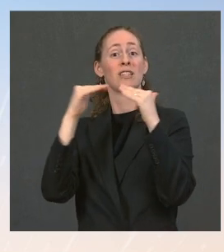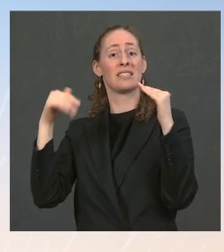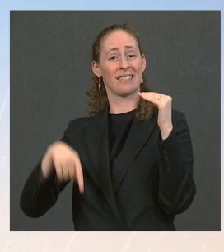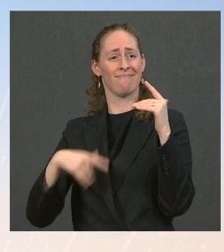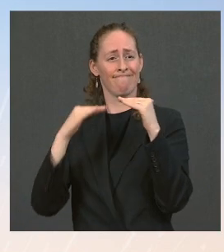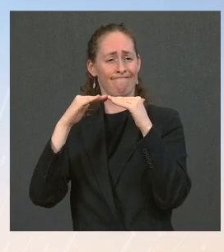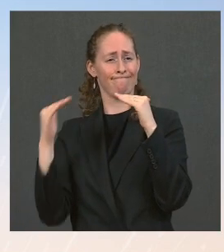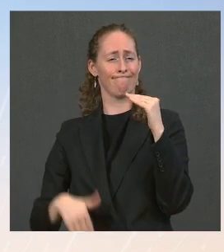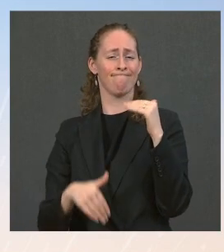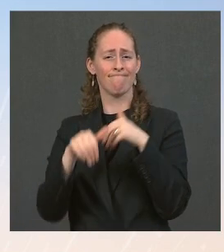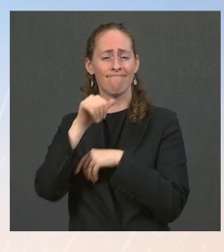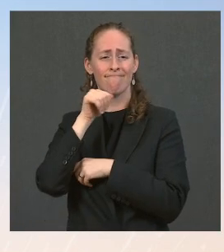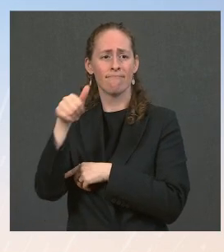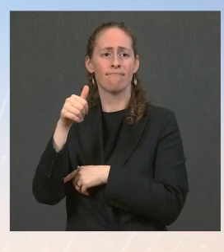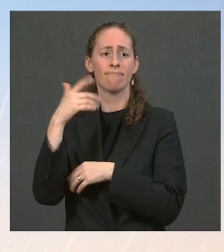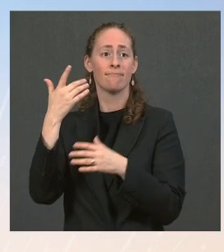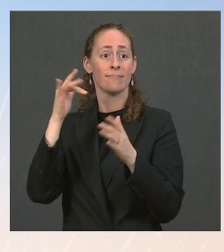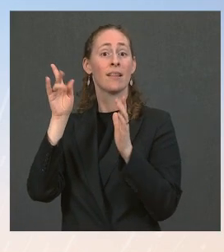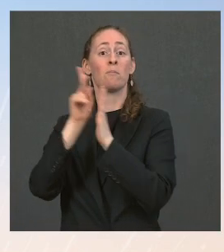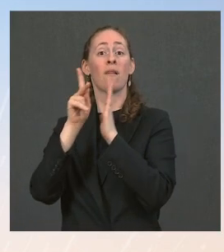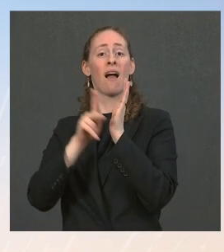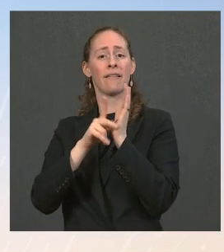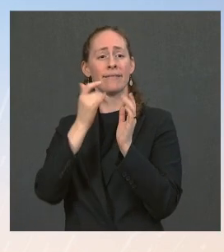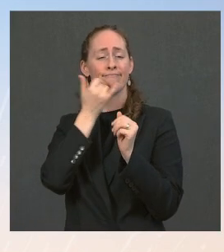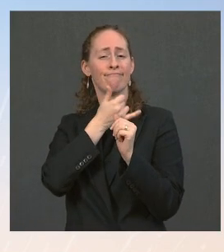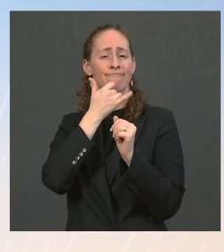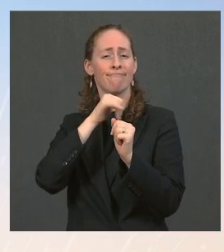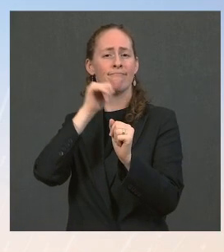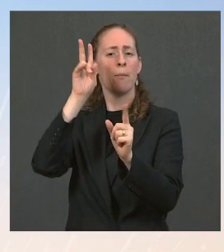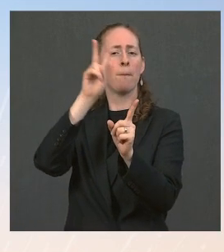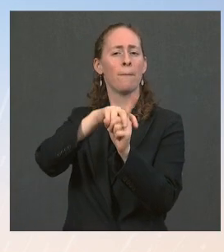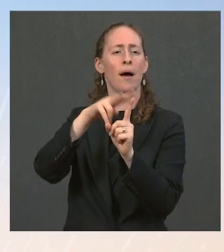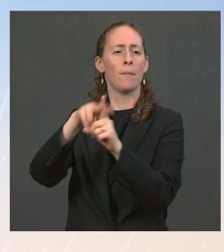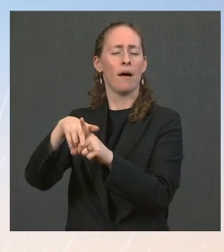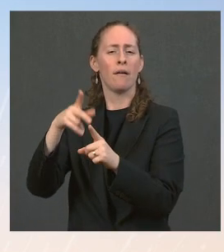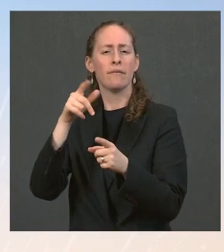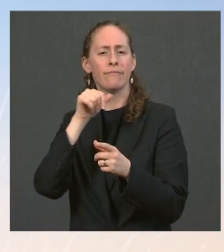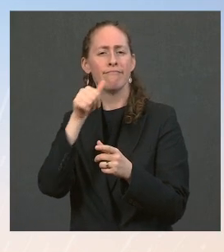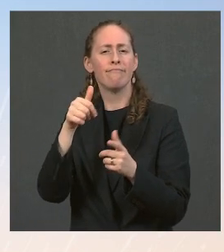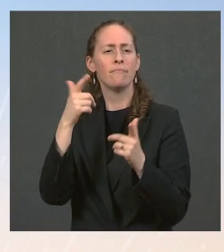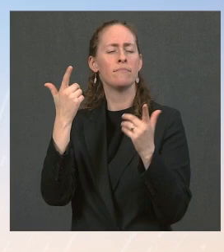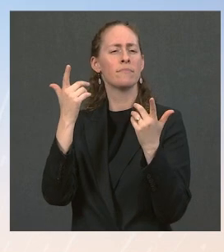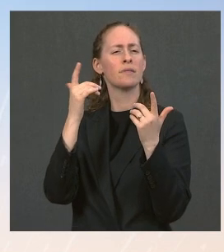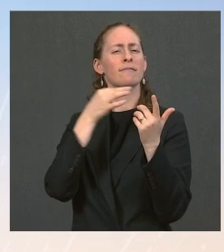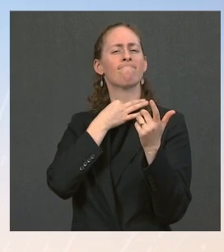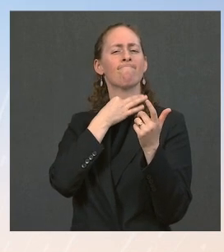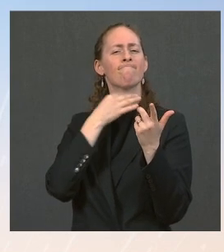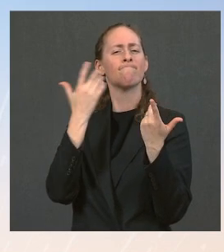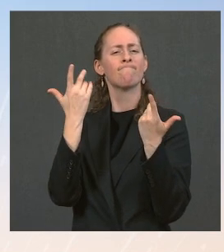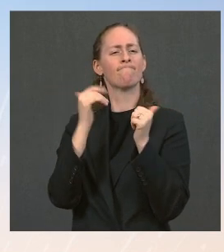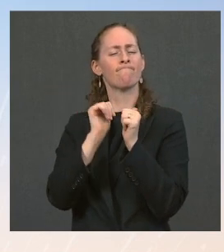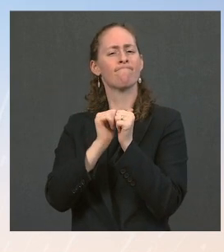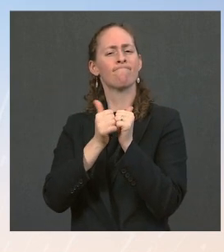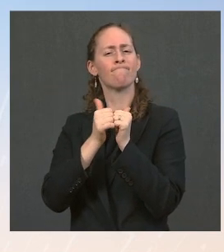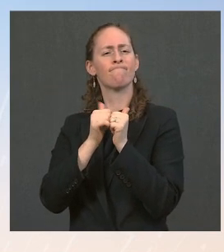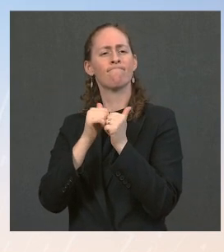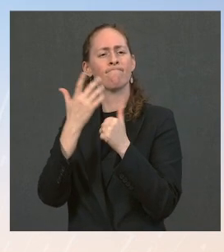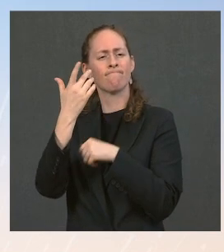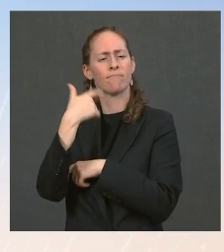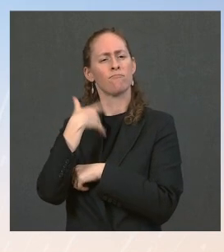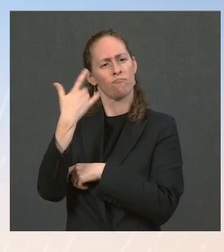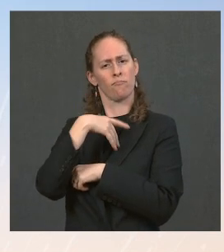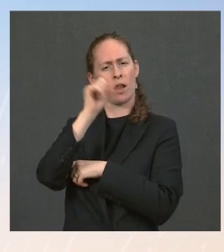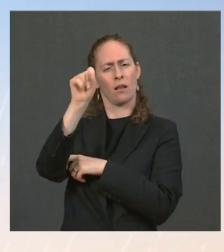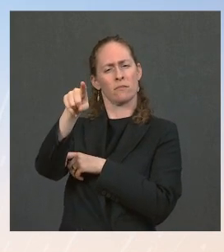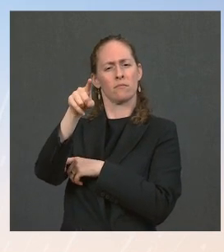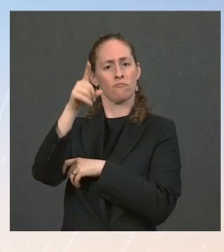accurately. And so I asked them what are some things that they were talking about, specifically on metering. Is the administration going to